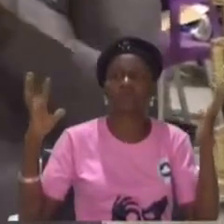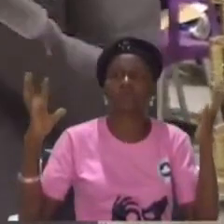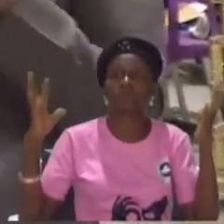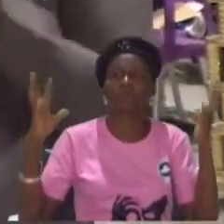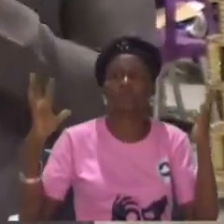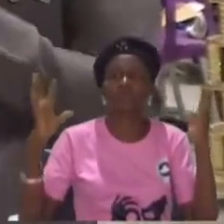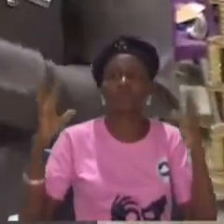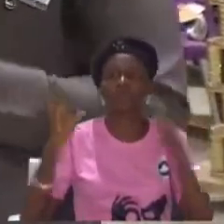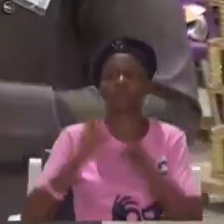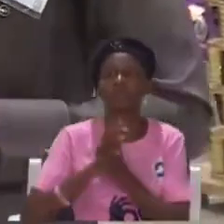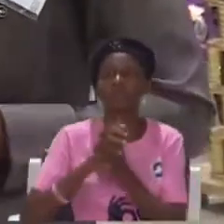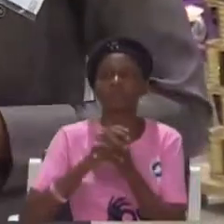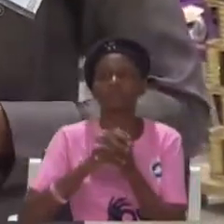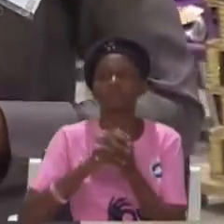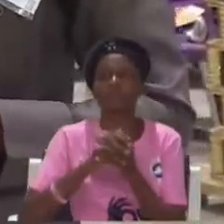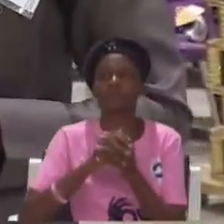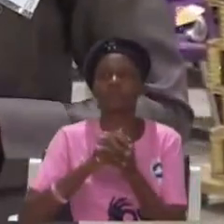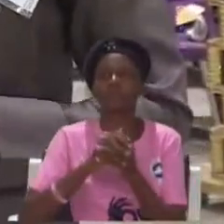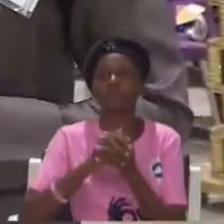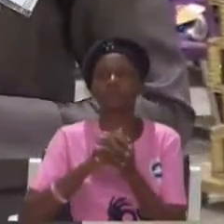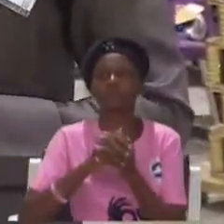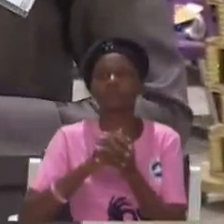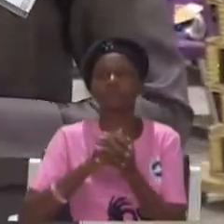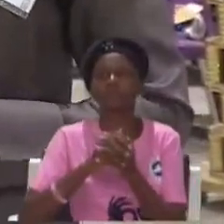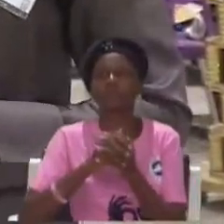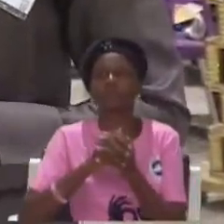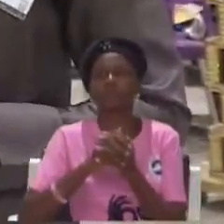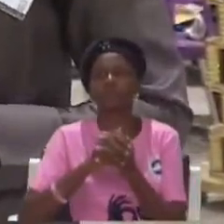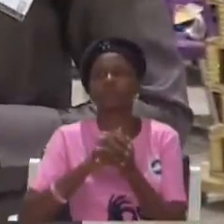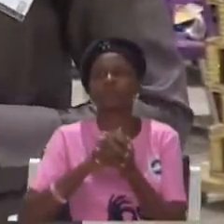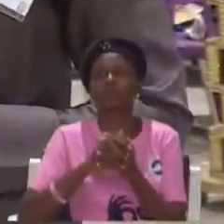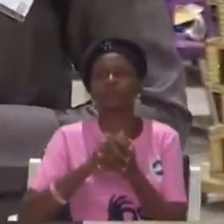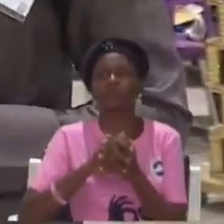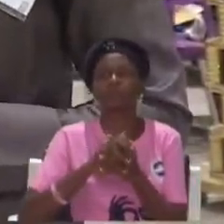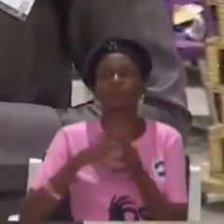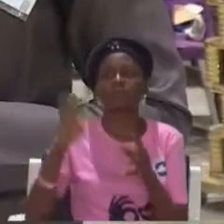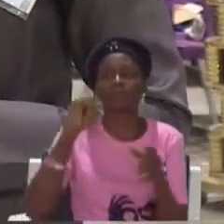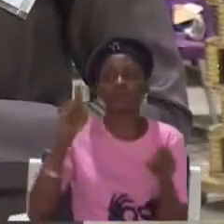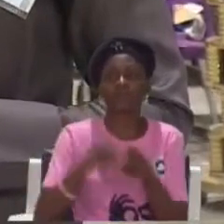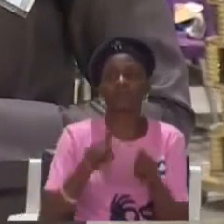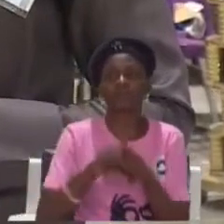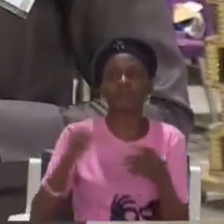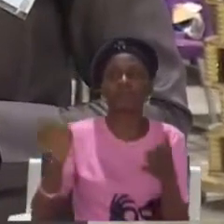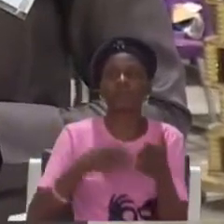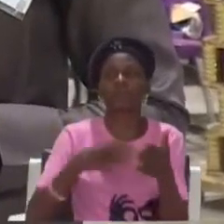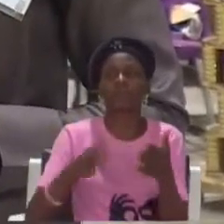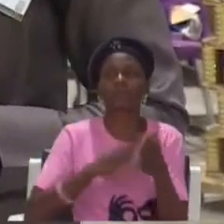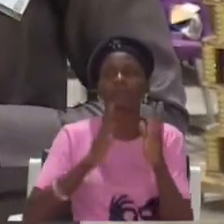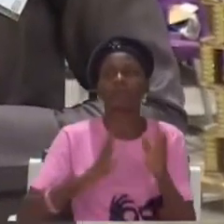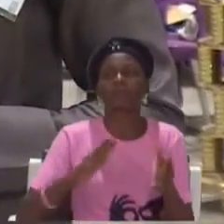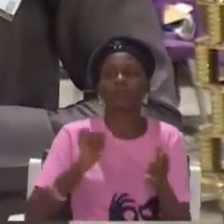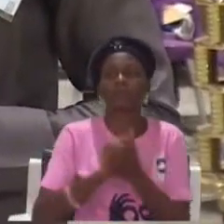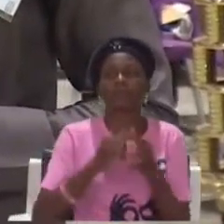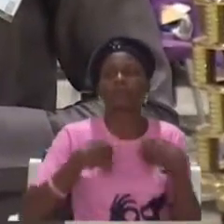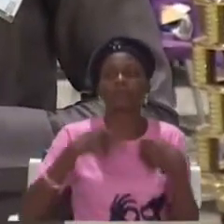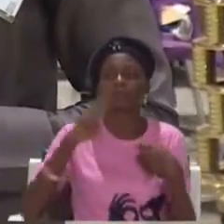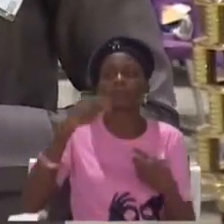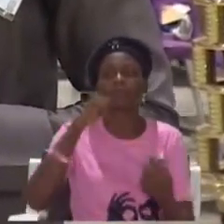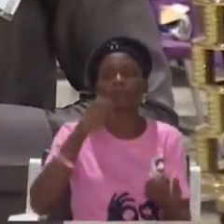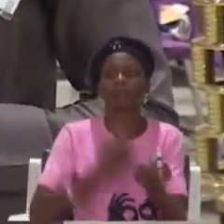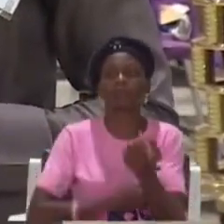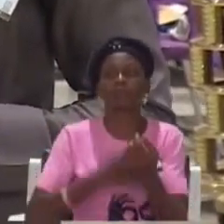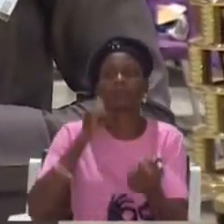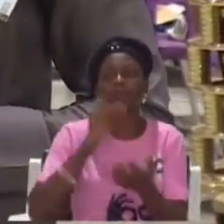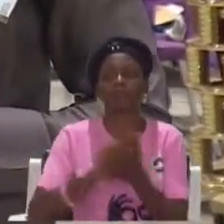This young man is also the same young man who had two daughters and his wife